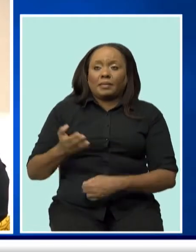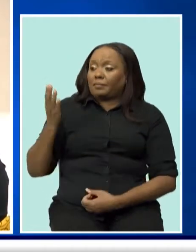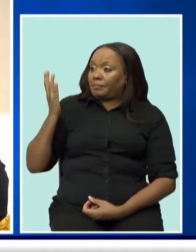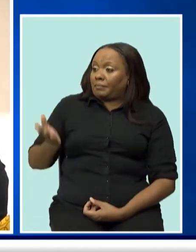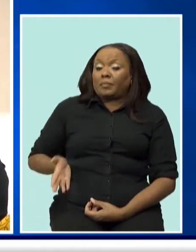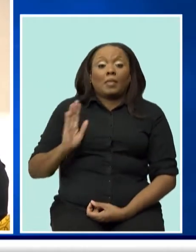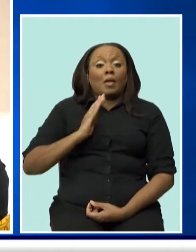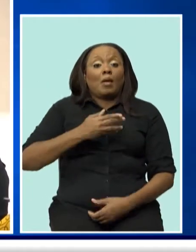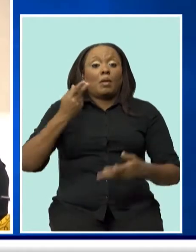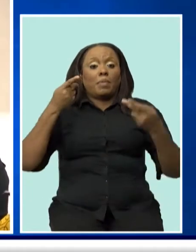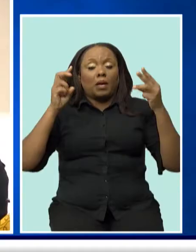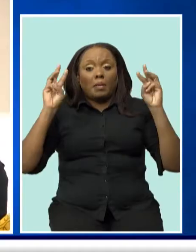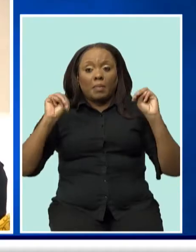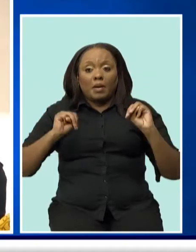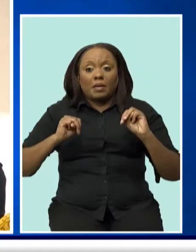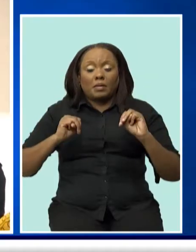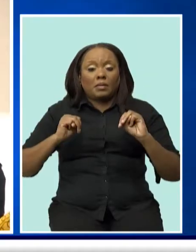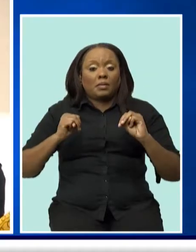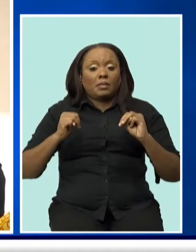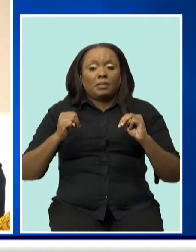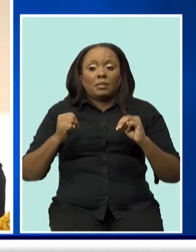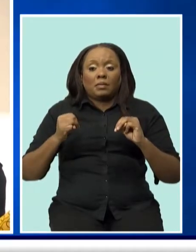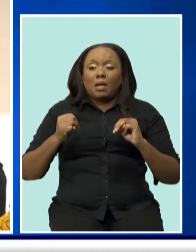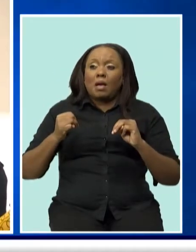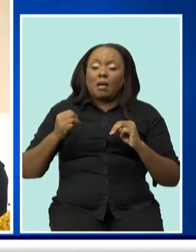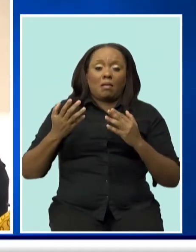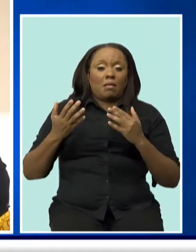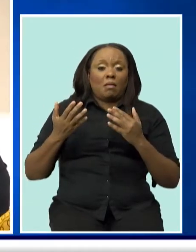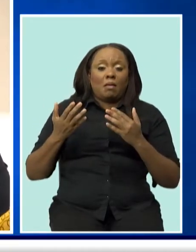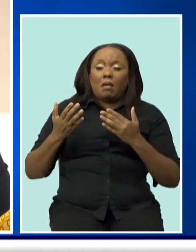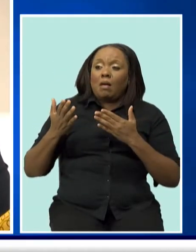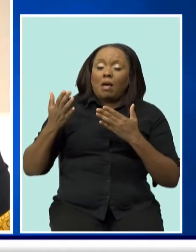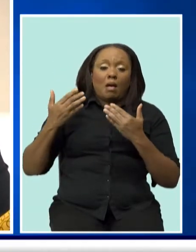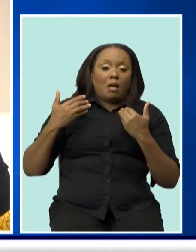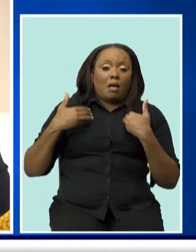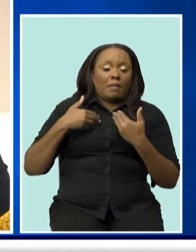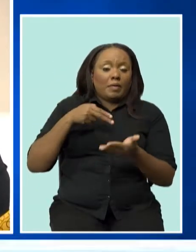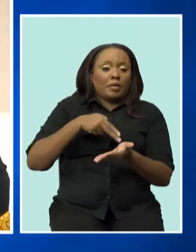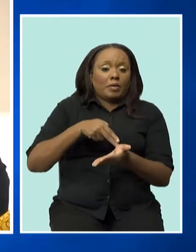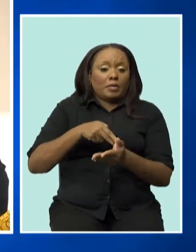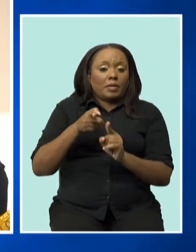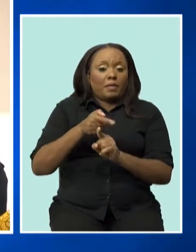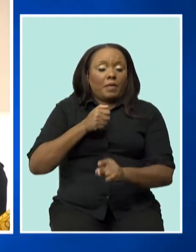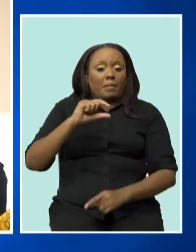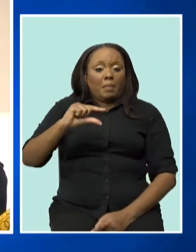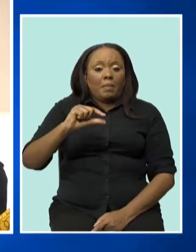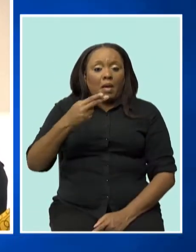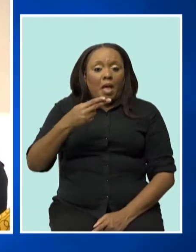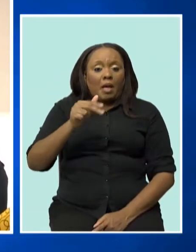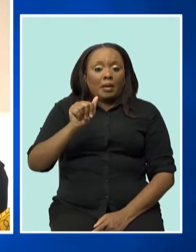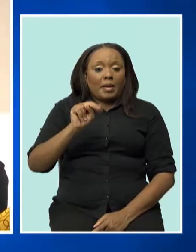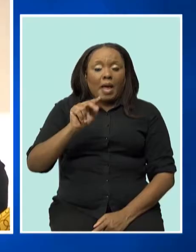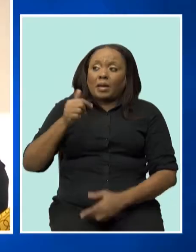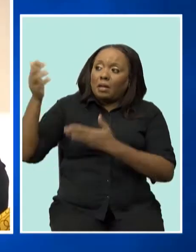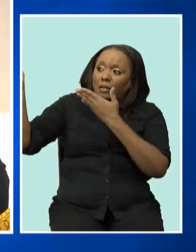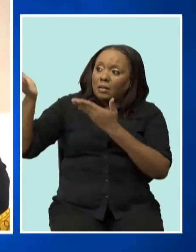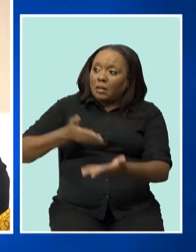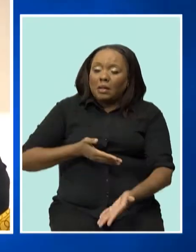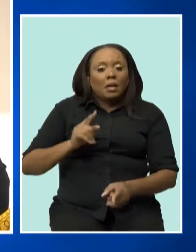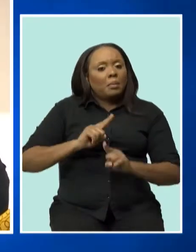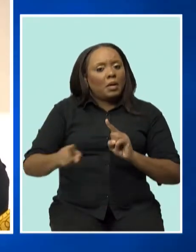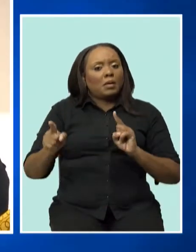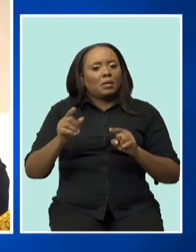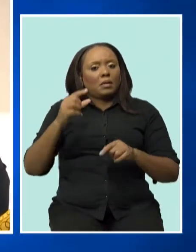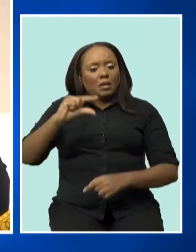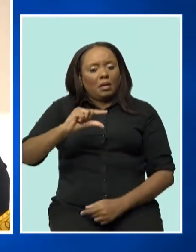to Barbados, doing all of these things with Ghana. But if we look at the Constitution of Ghana, we will see that in Ghana,